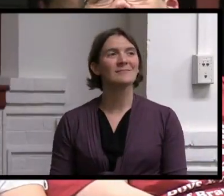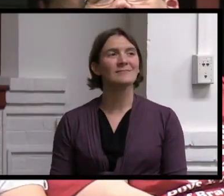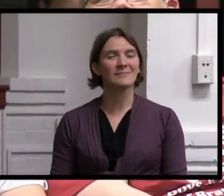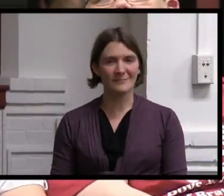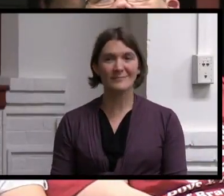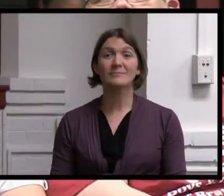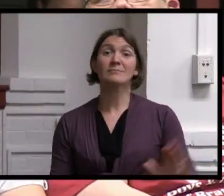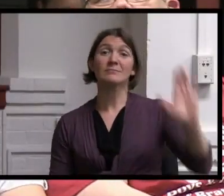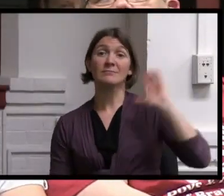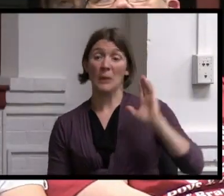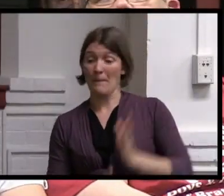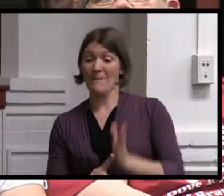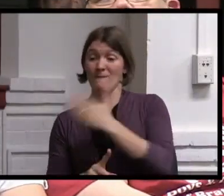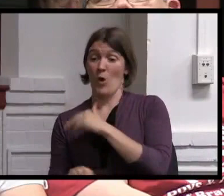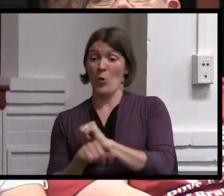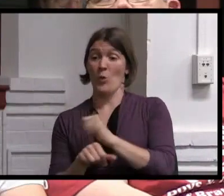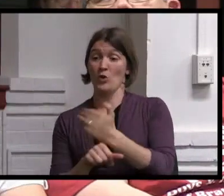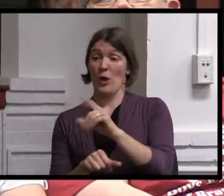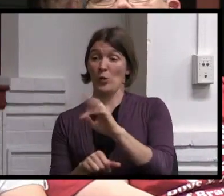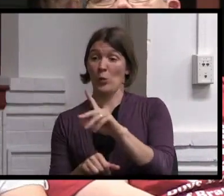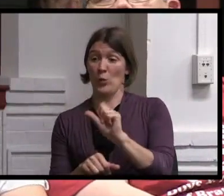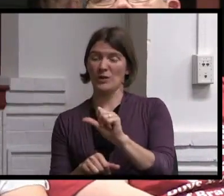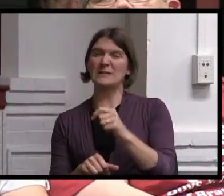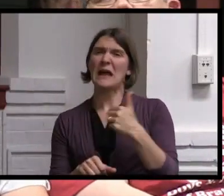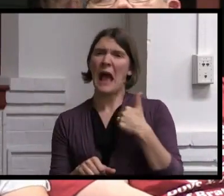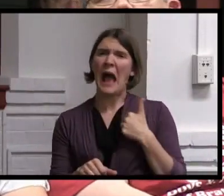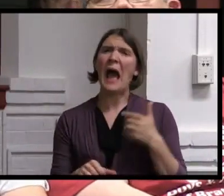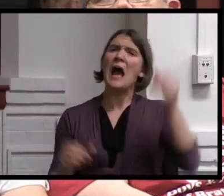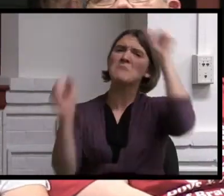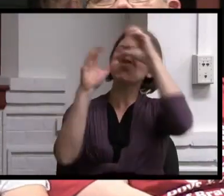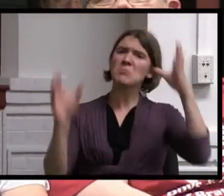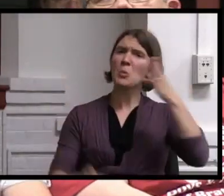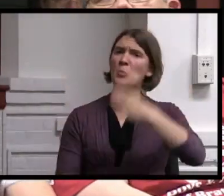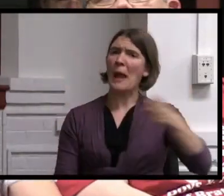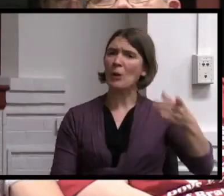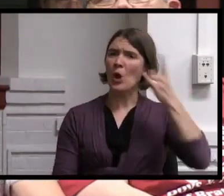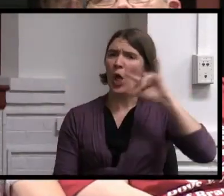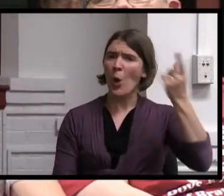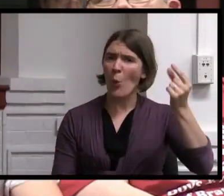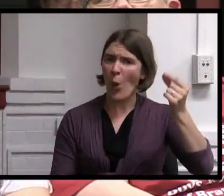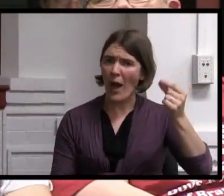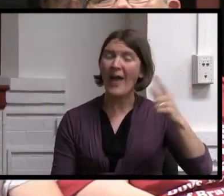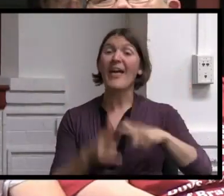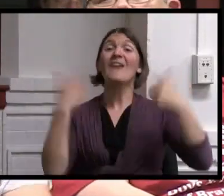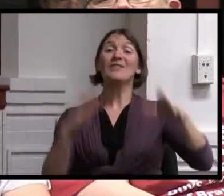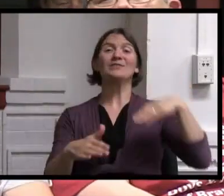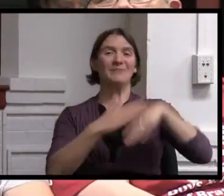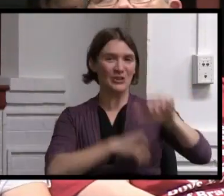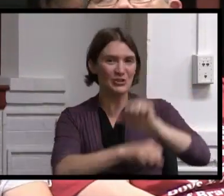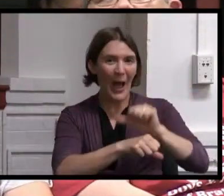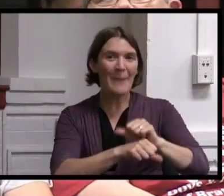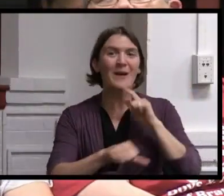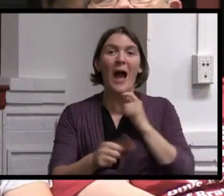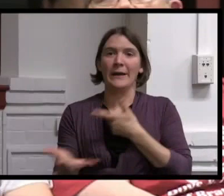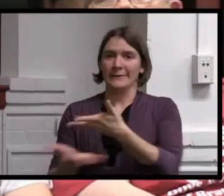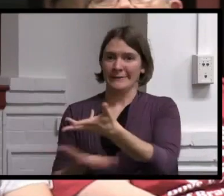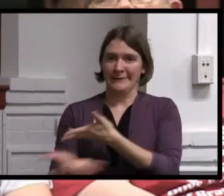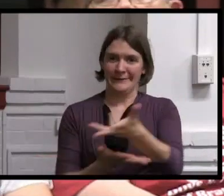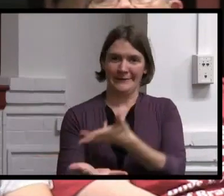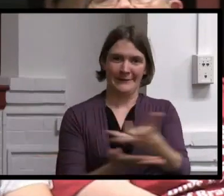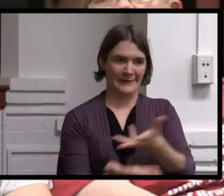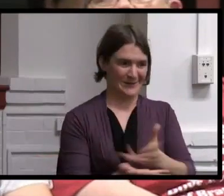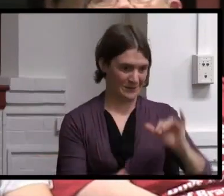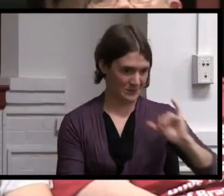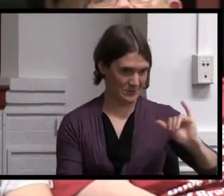Before I worked at Groundworks, I had an idea of Brattleboro. And after working with Groundworks and interacting with my